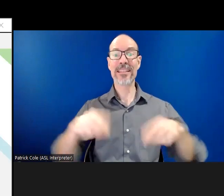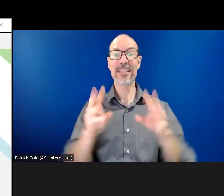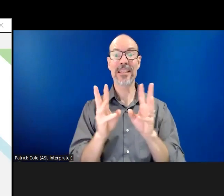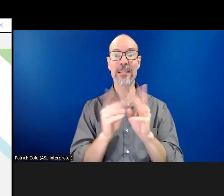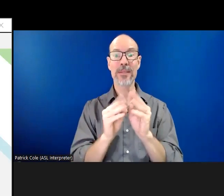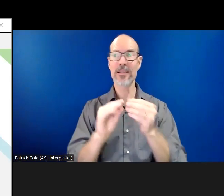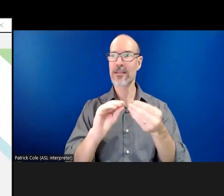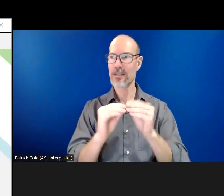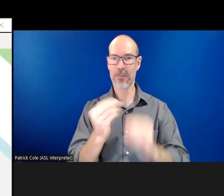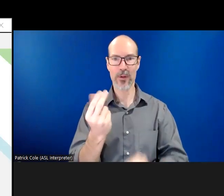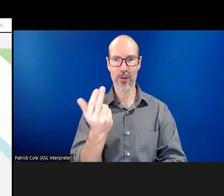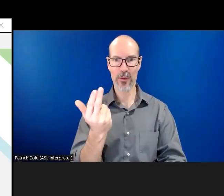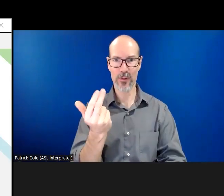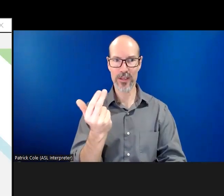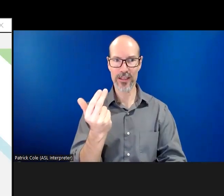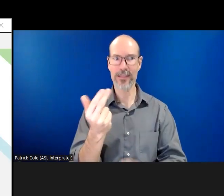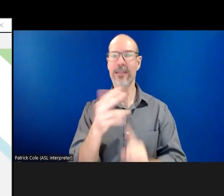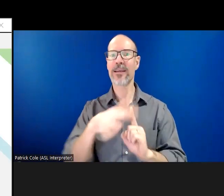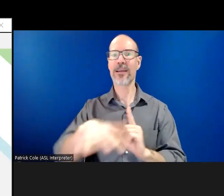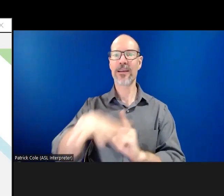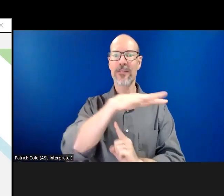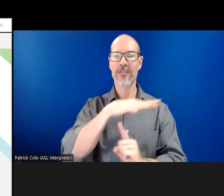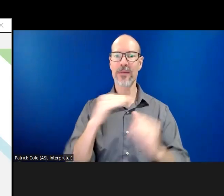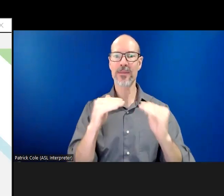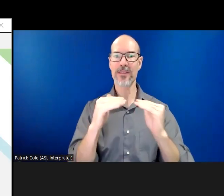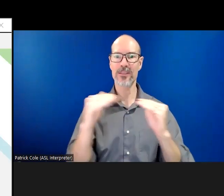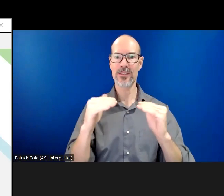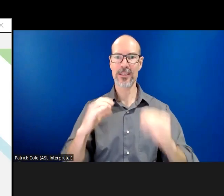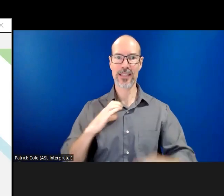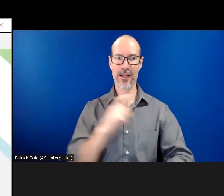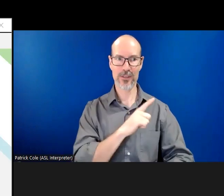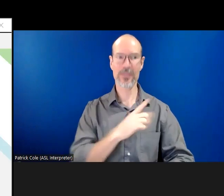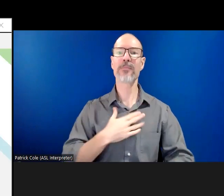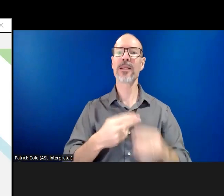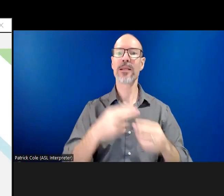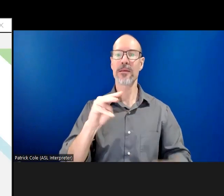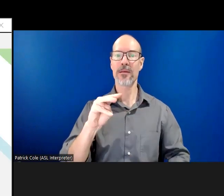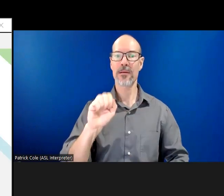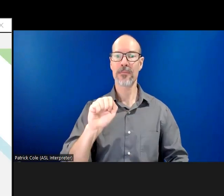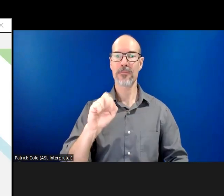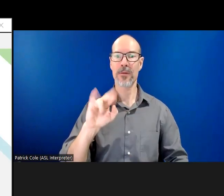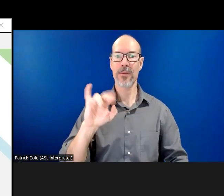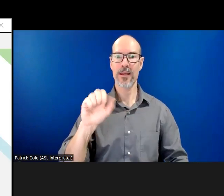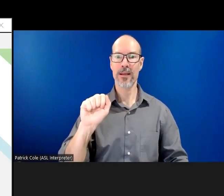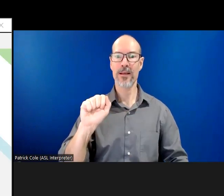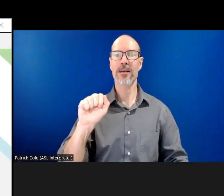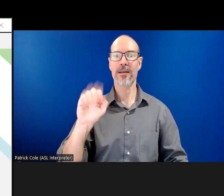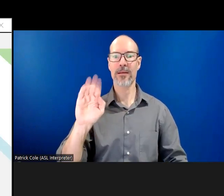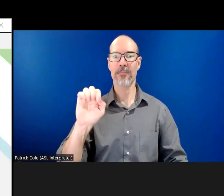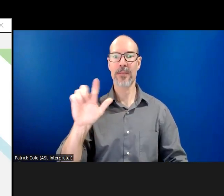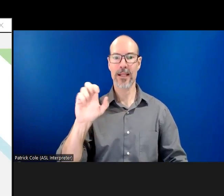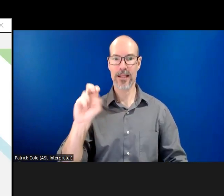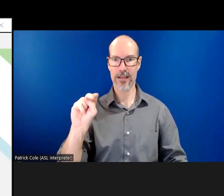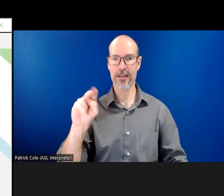the Environmental Justice Council. My name is Maria Belen Power, and I'm the Undersecretary of Environmental